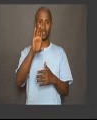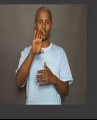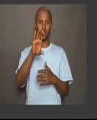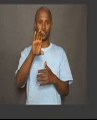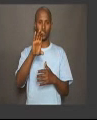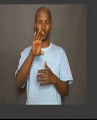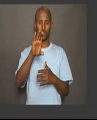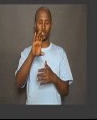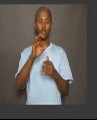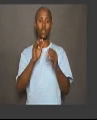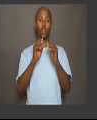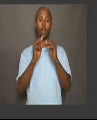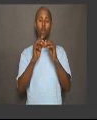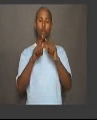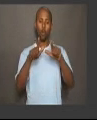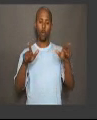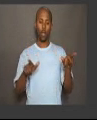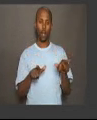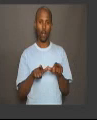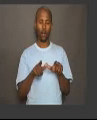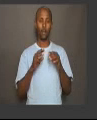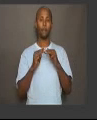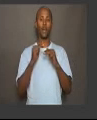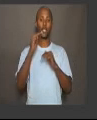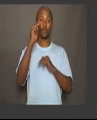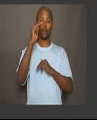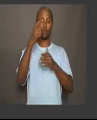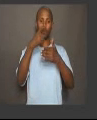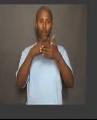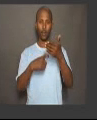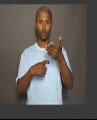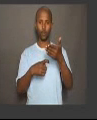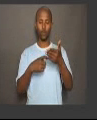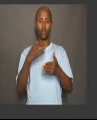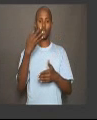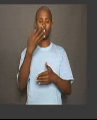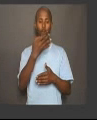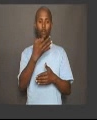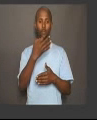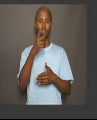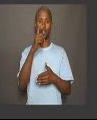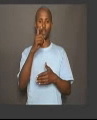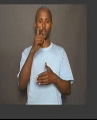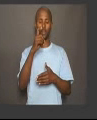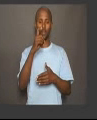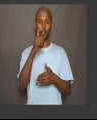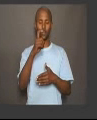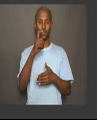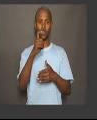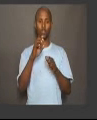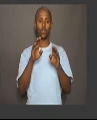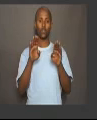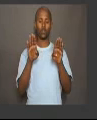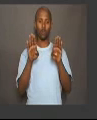a local maximum value of f on the open interval